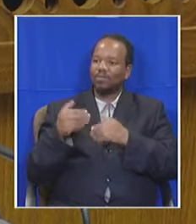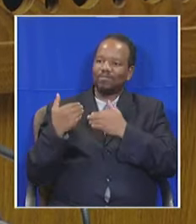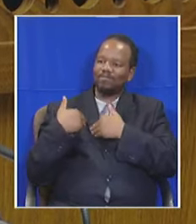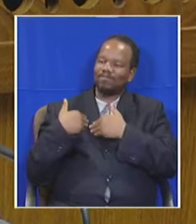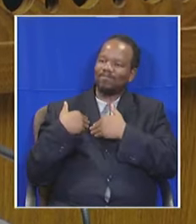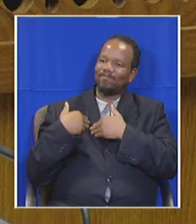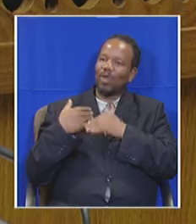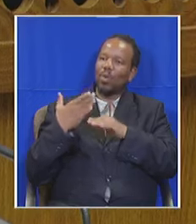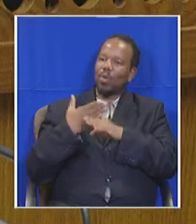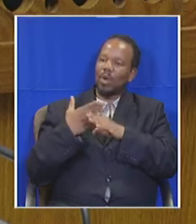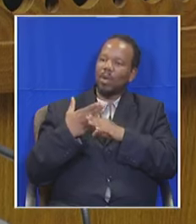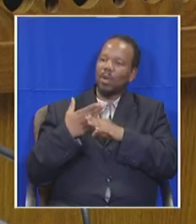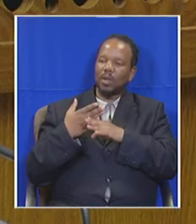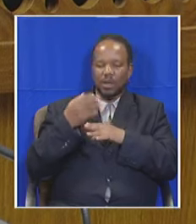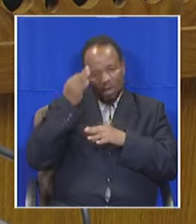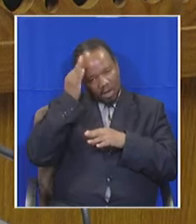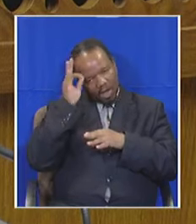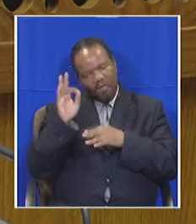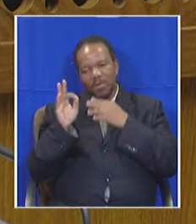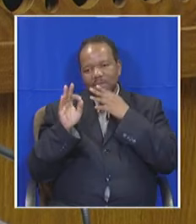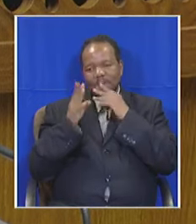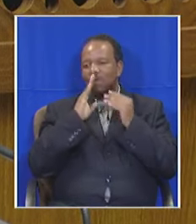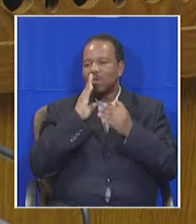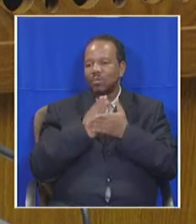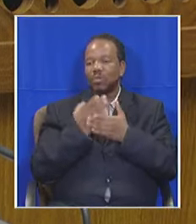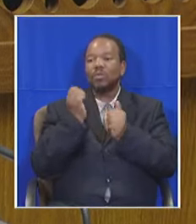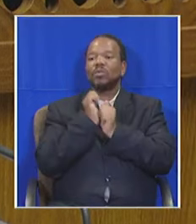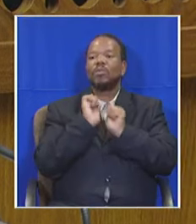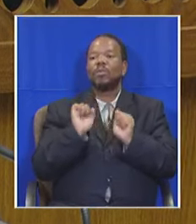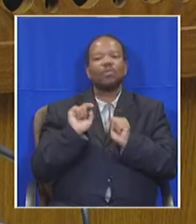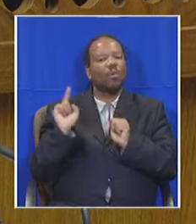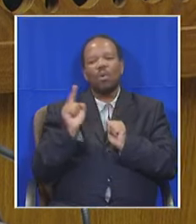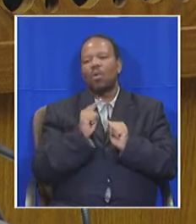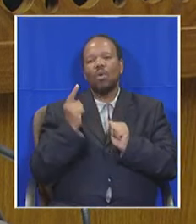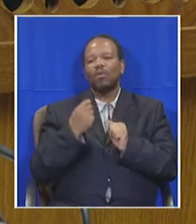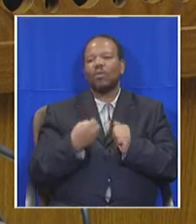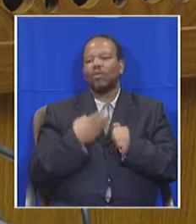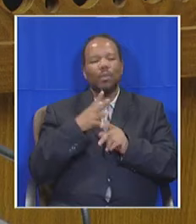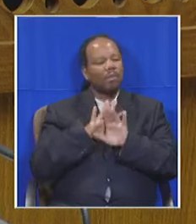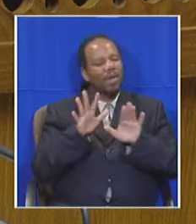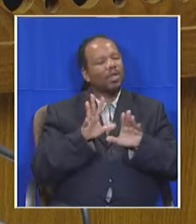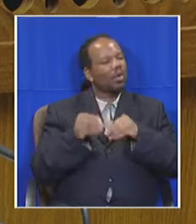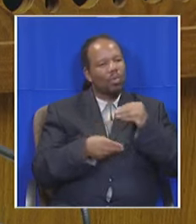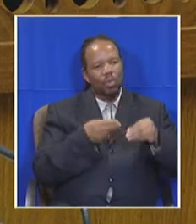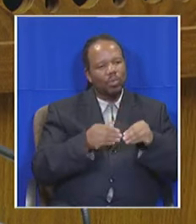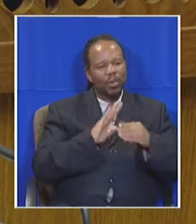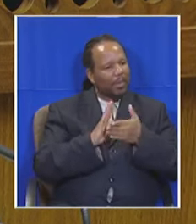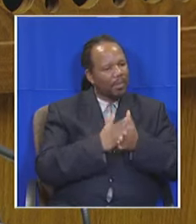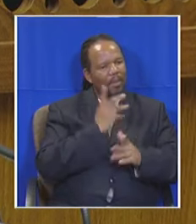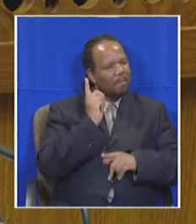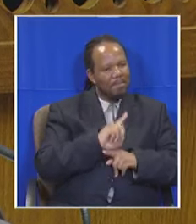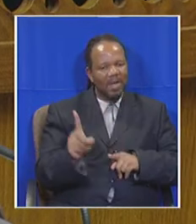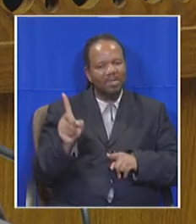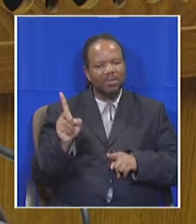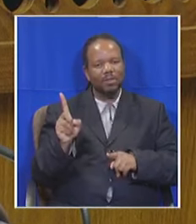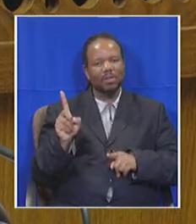governance, of ensuring that the dividends of democracy reach all our people, including youth. Corruption must be rooted out together with its